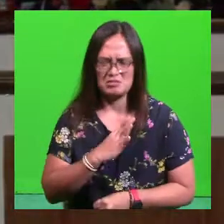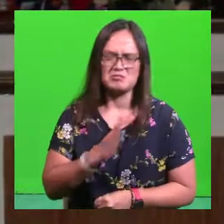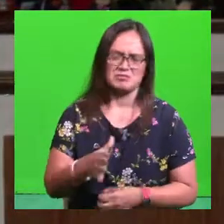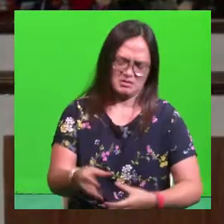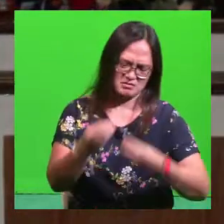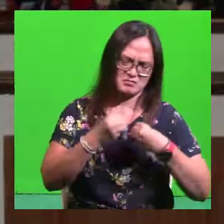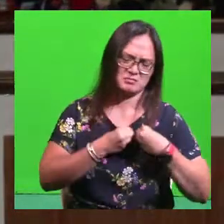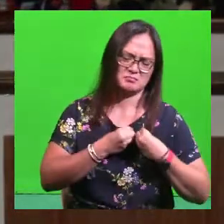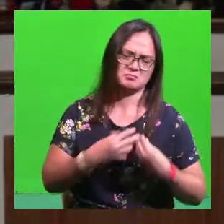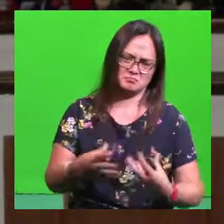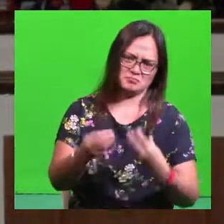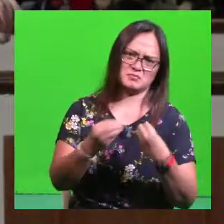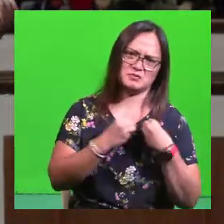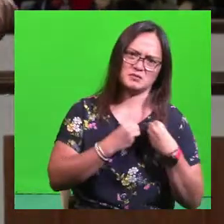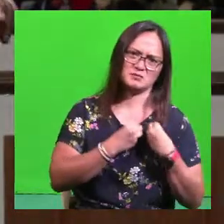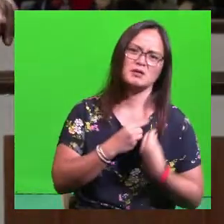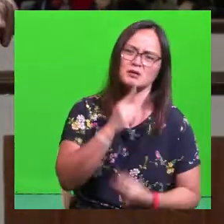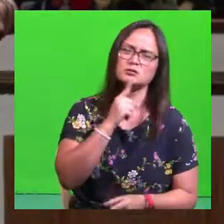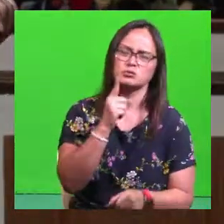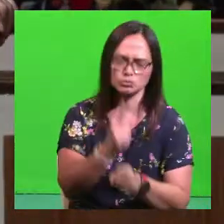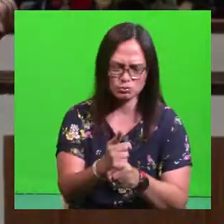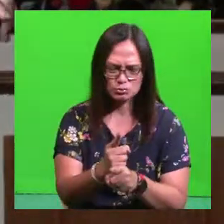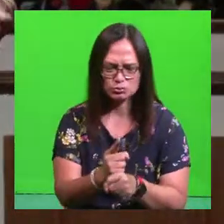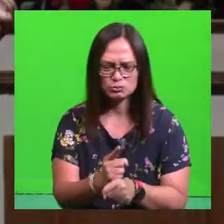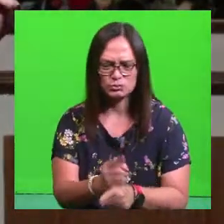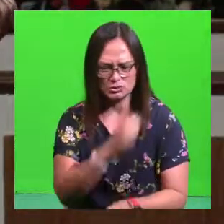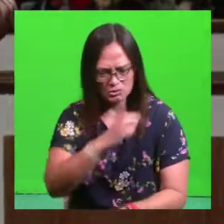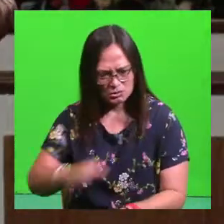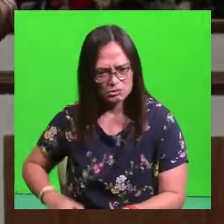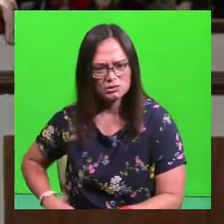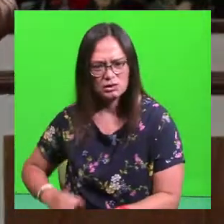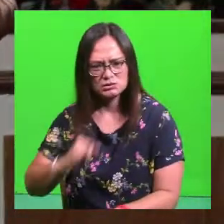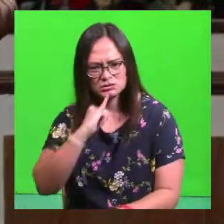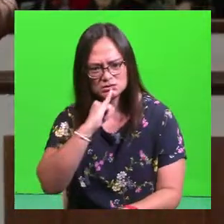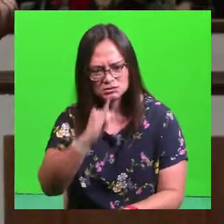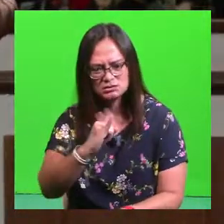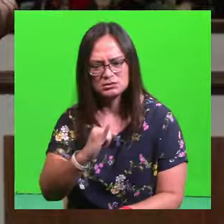Totoo na si Kristo'y dumaan sa lahat ng pasakit.